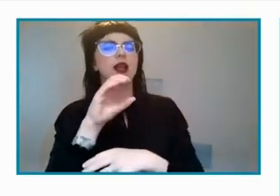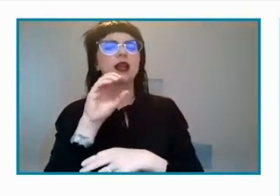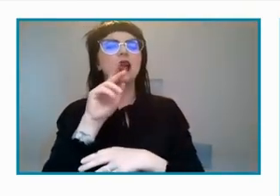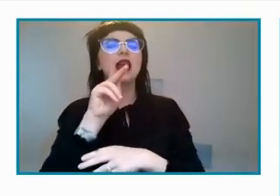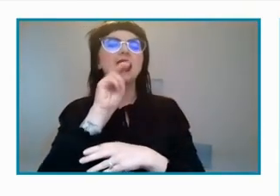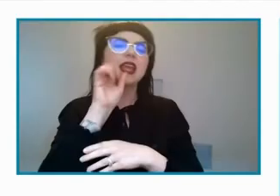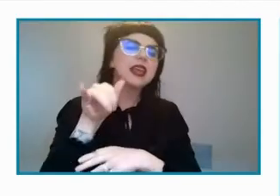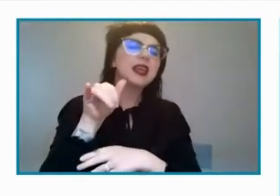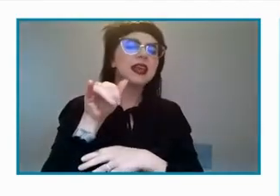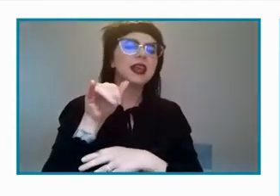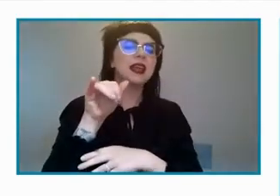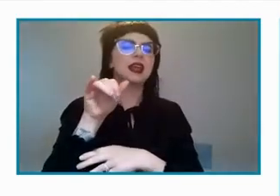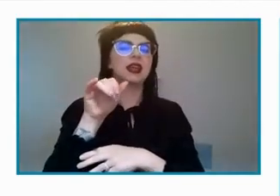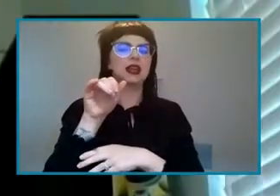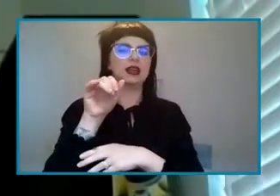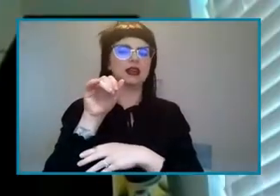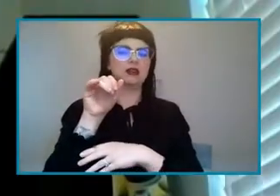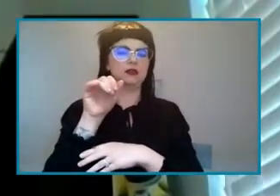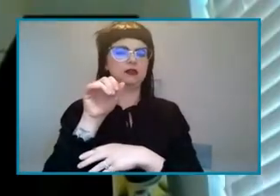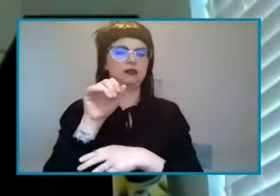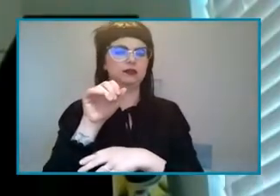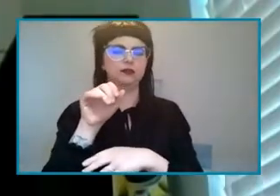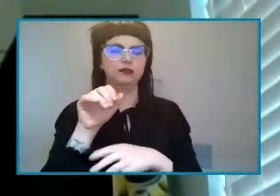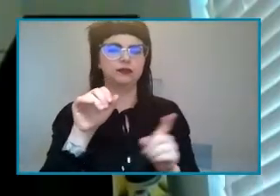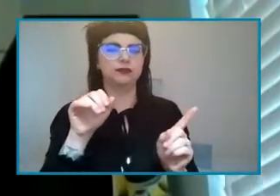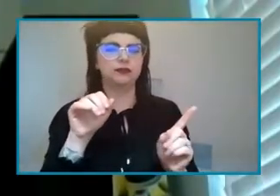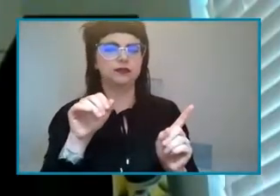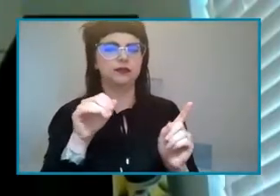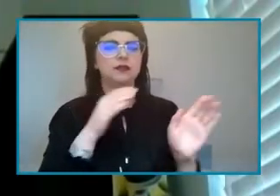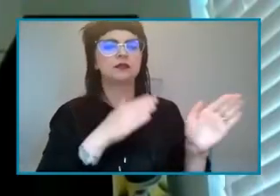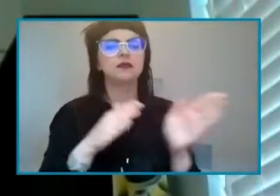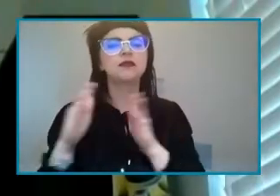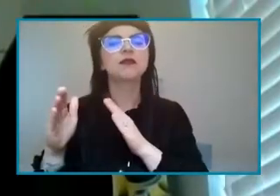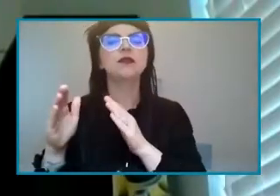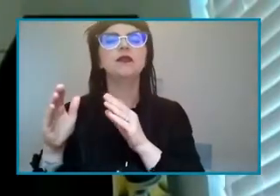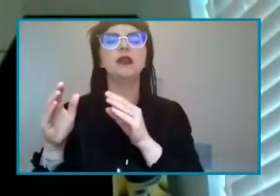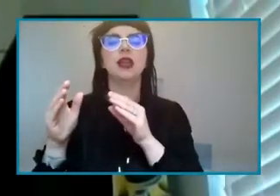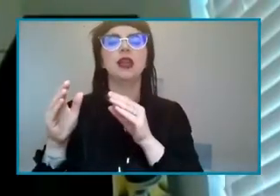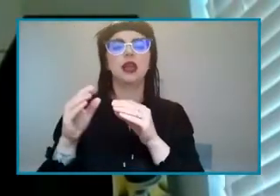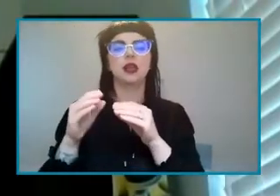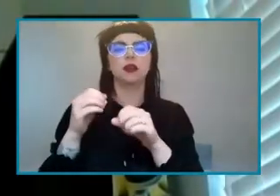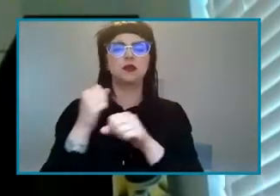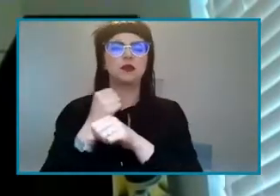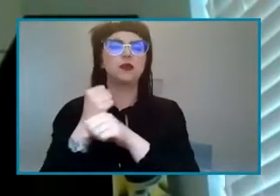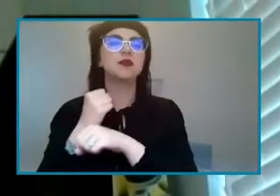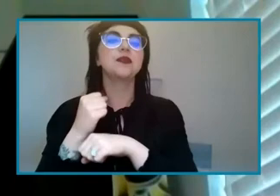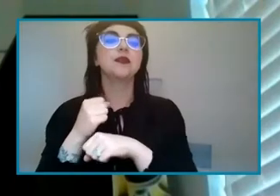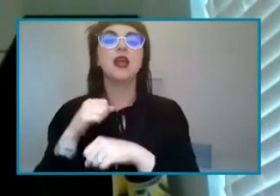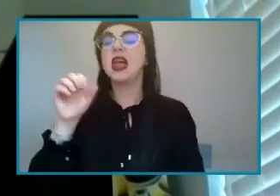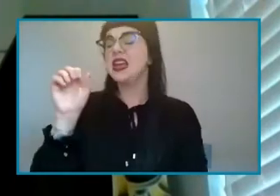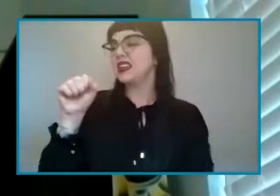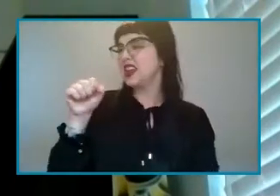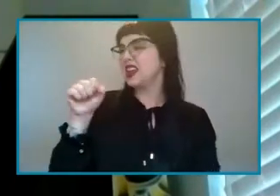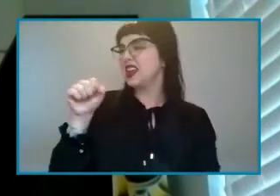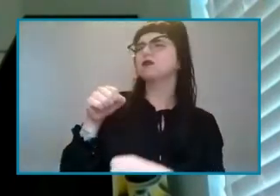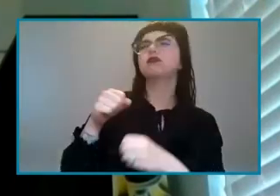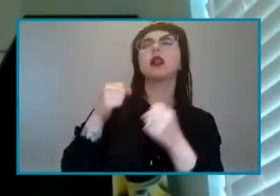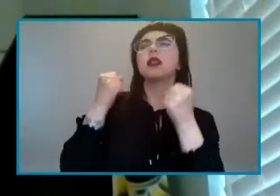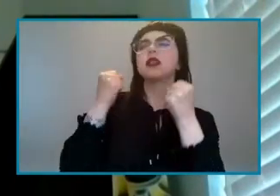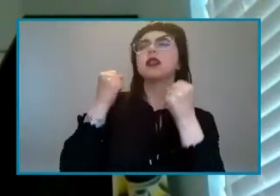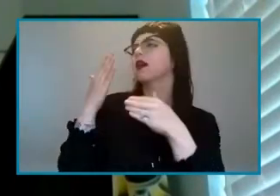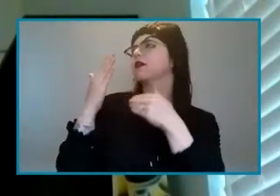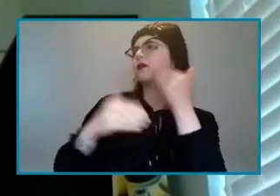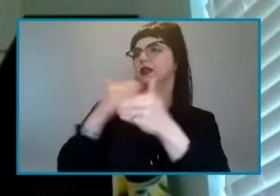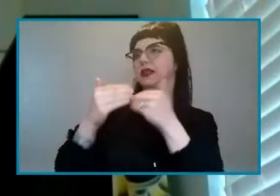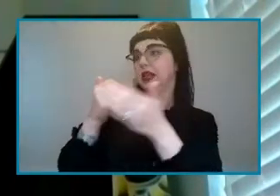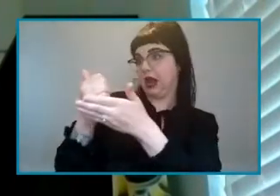Right. So there are several processes that you can use to do this.